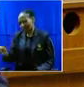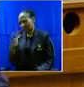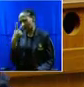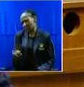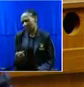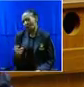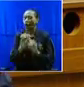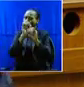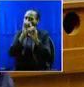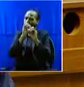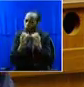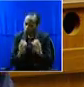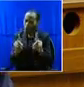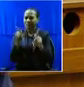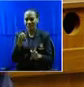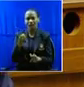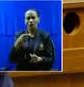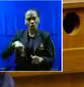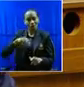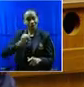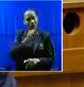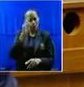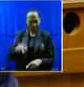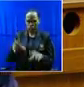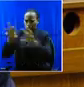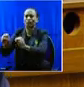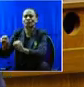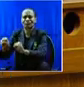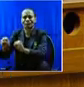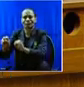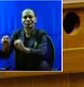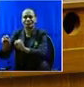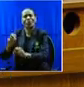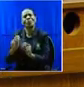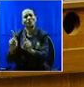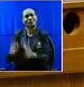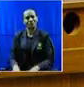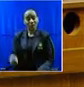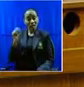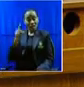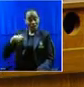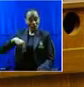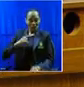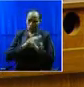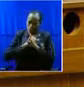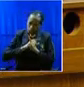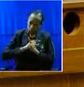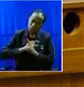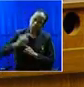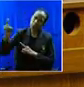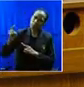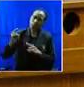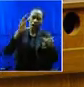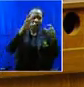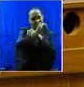out there for us to grab. And if we succeed in reaching our target of